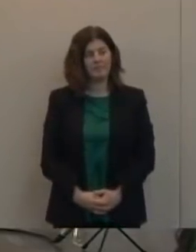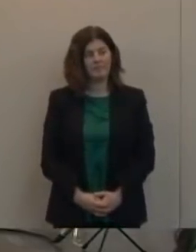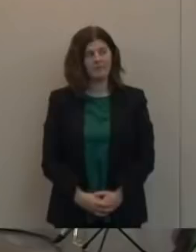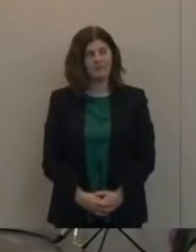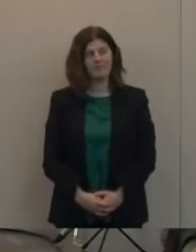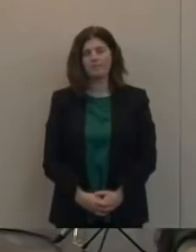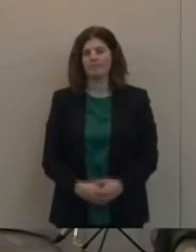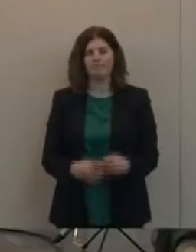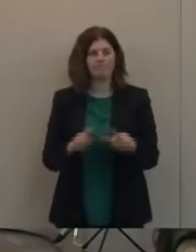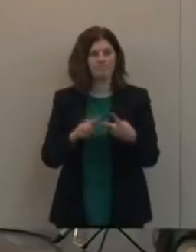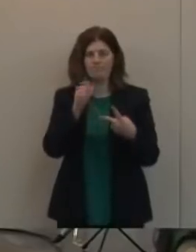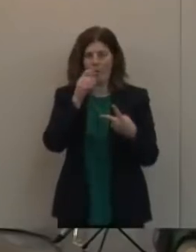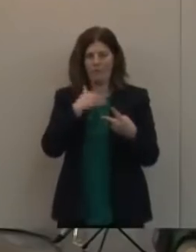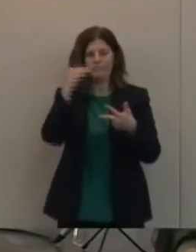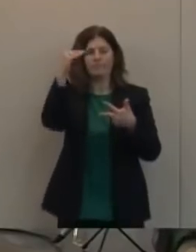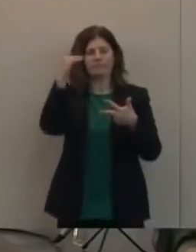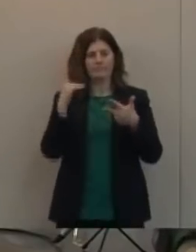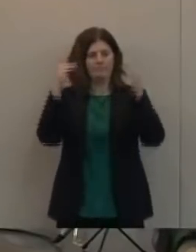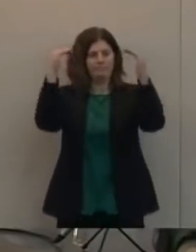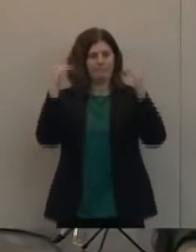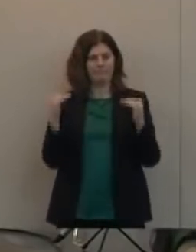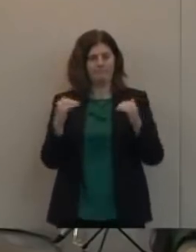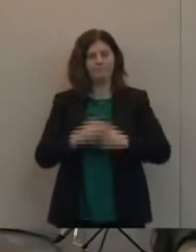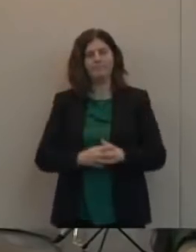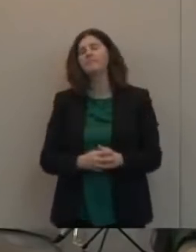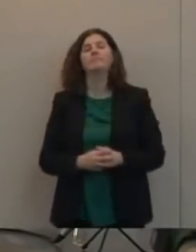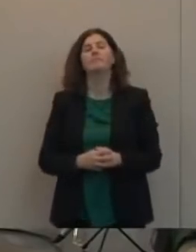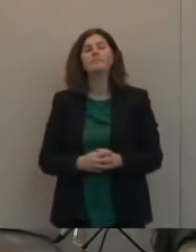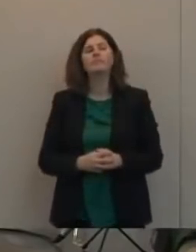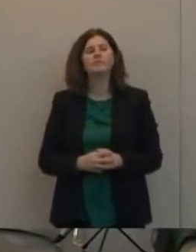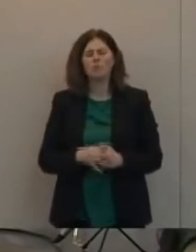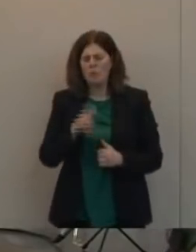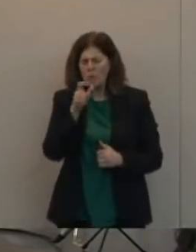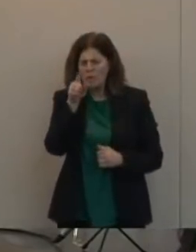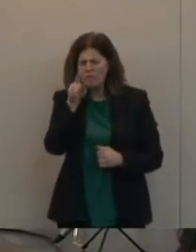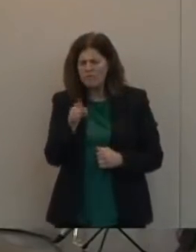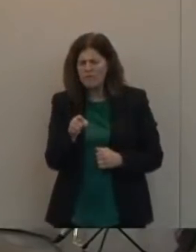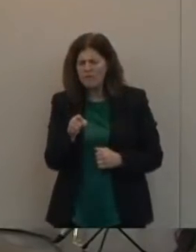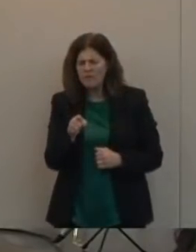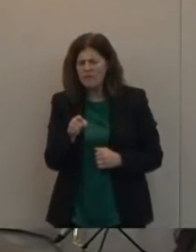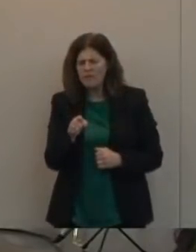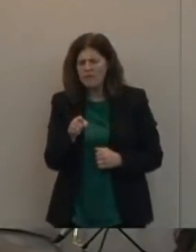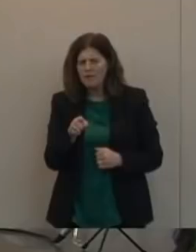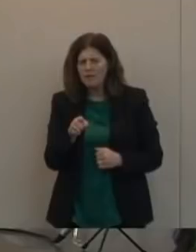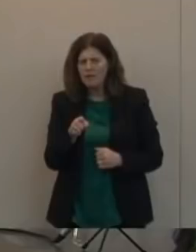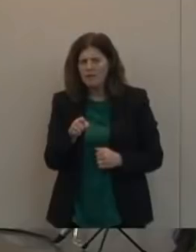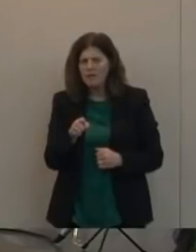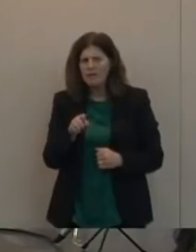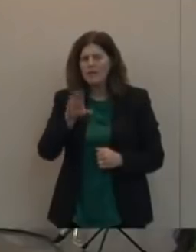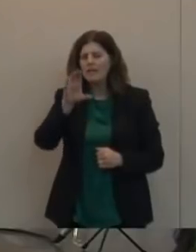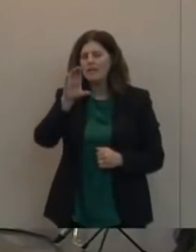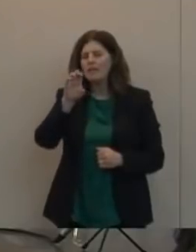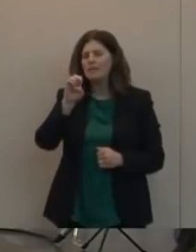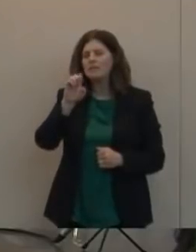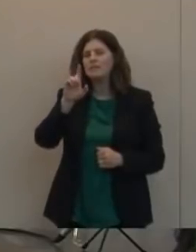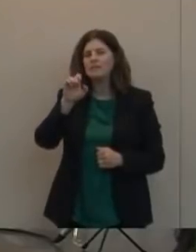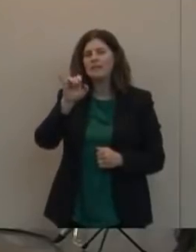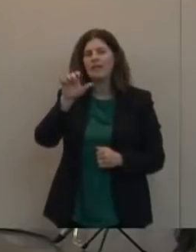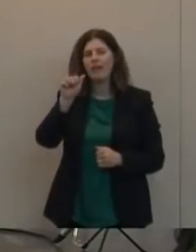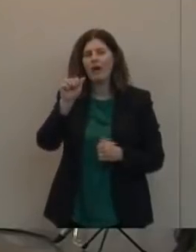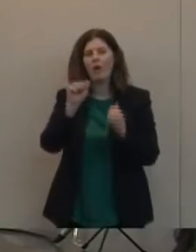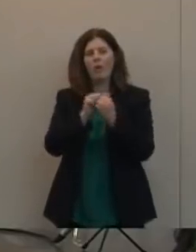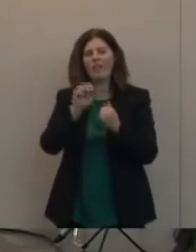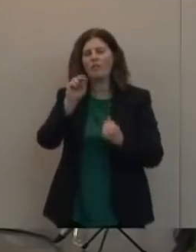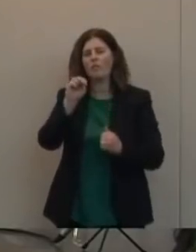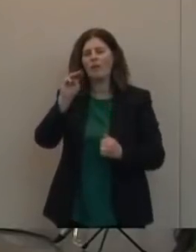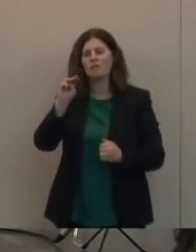Okay, I don't have Morgan. We're going to go to, I'll have here, Celia Rainey with New Mexico In Depth. Celia, you are